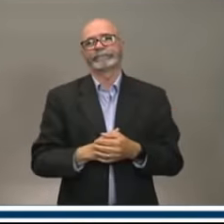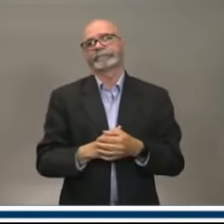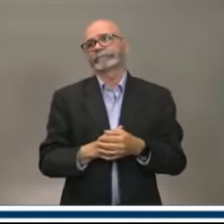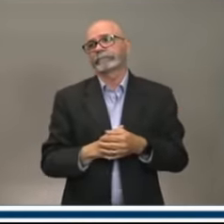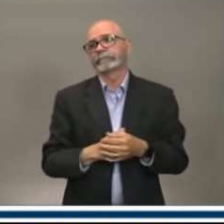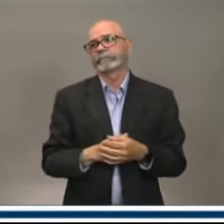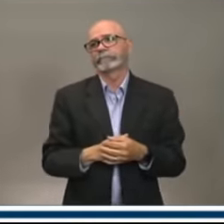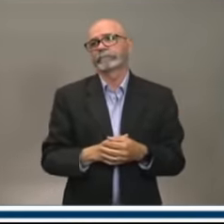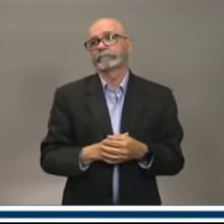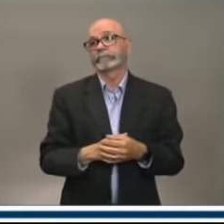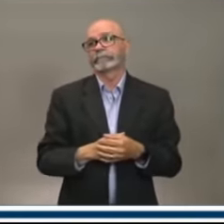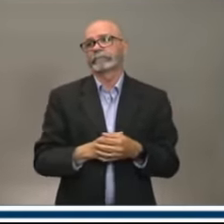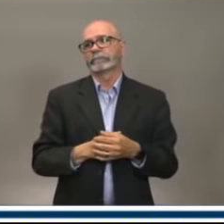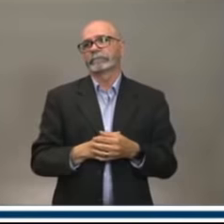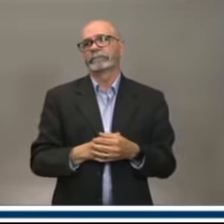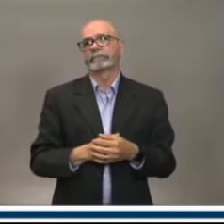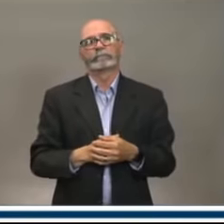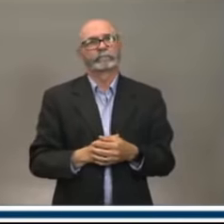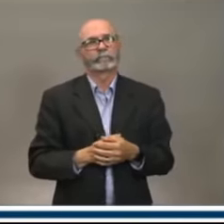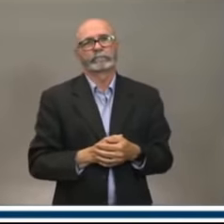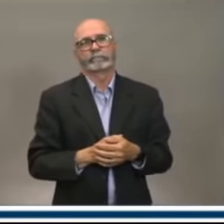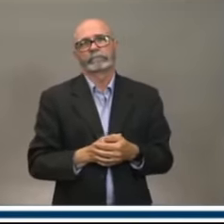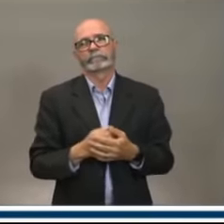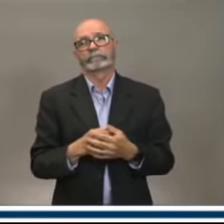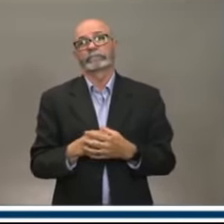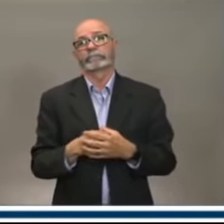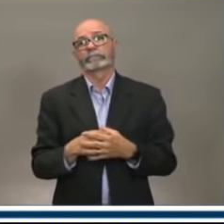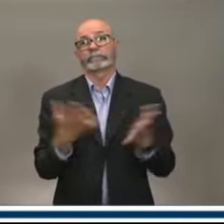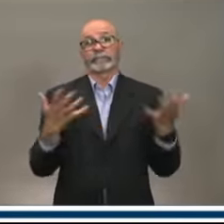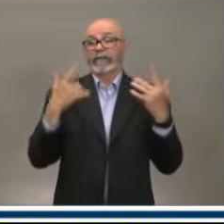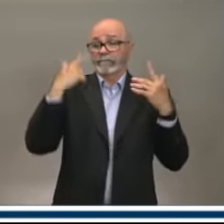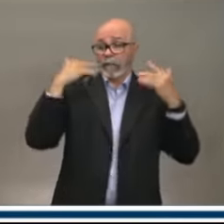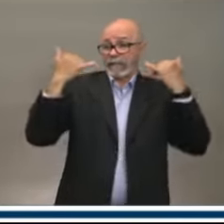So the ability for us to move forward with